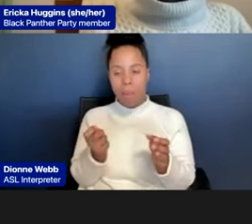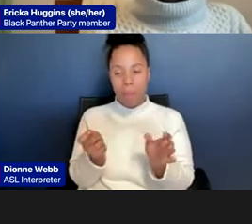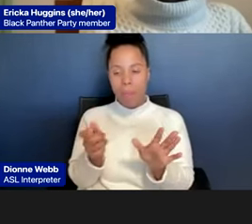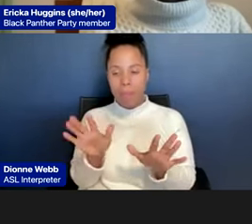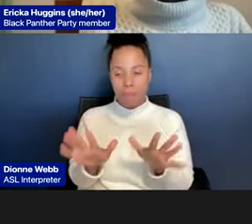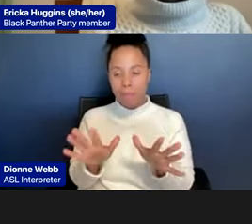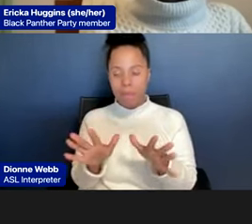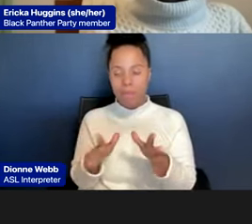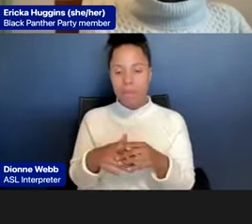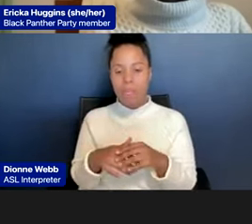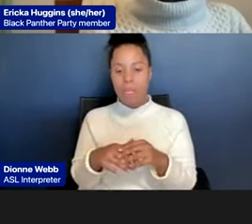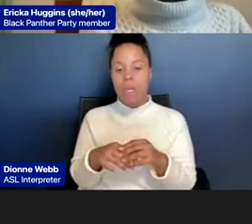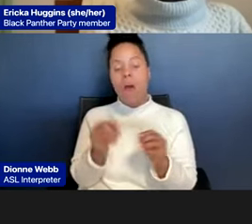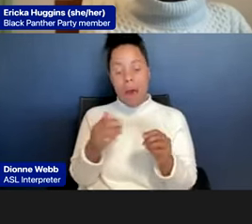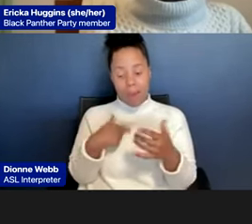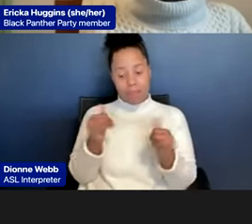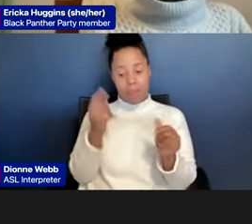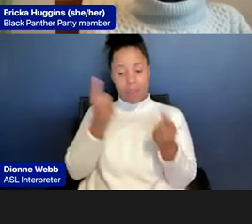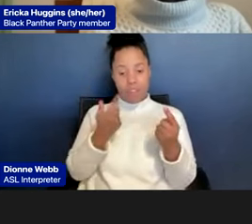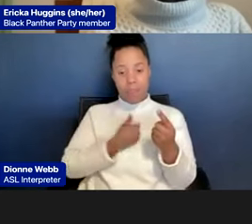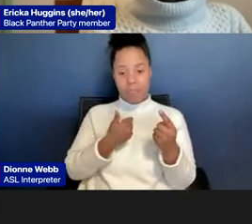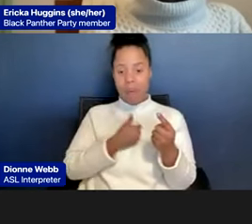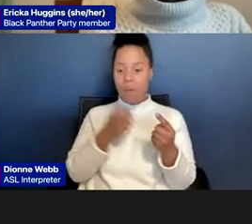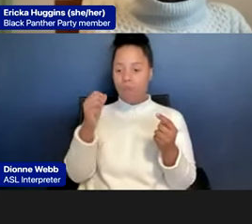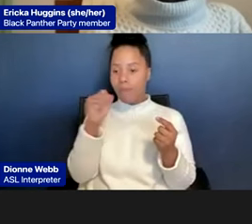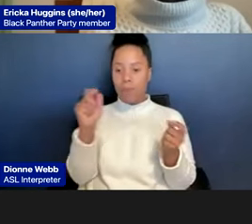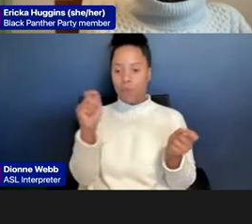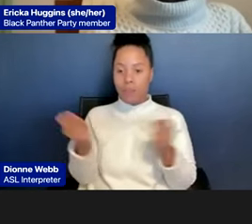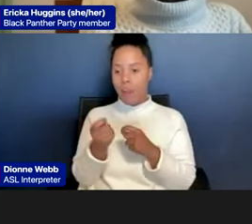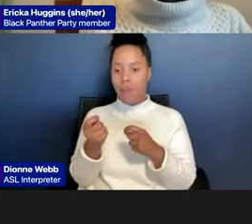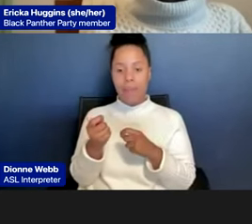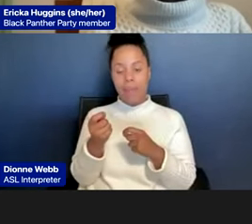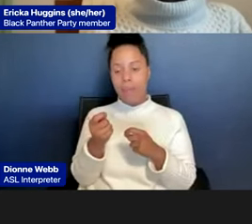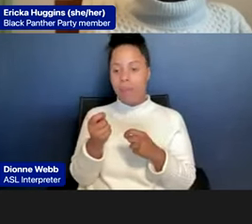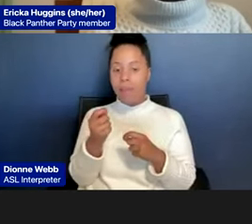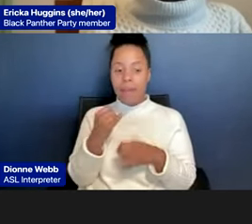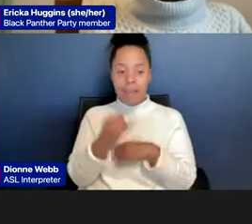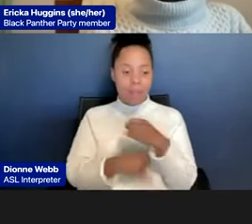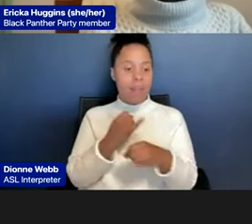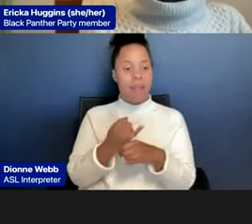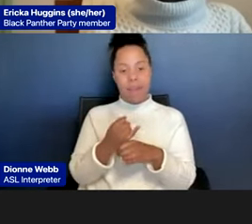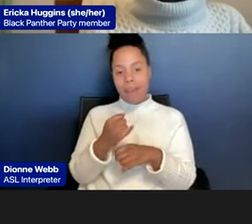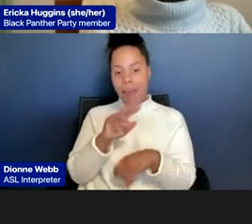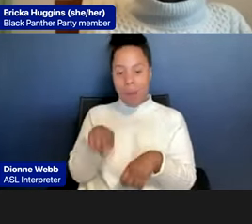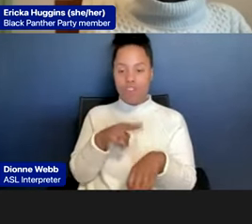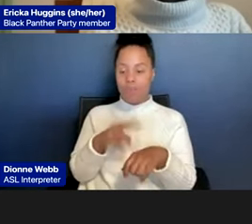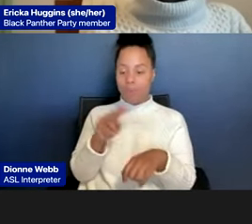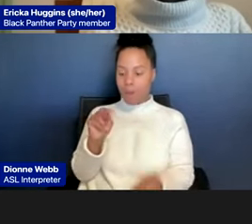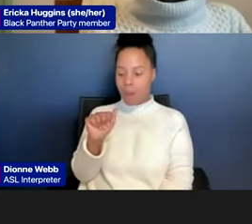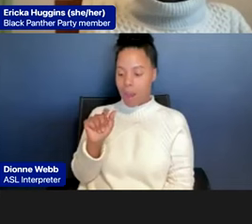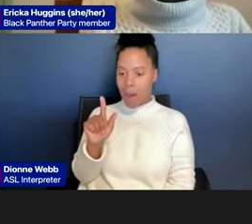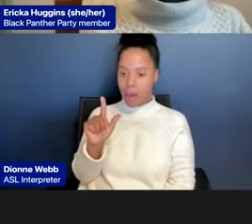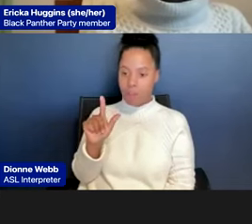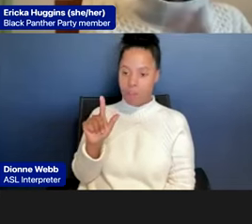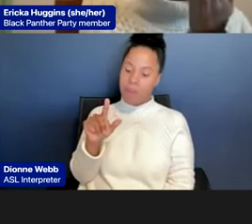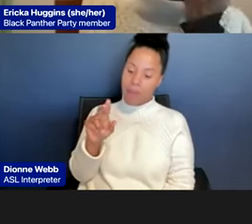consider myself a revolutionary nationalist, an internationalist, and a Pan-Africanist. Those have always been the